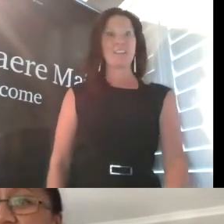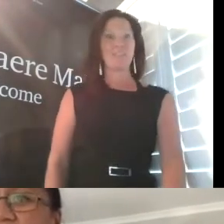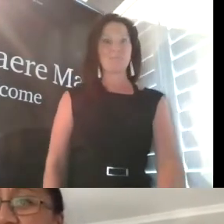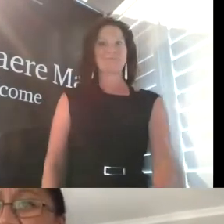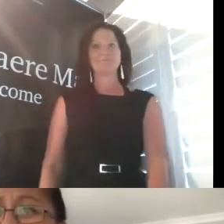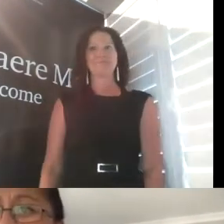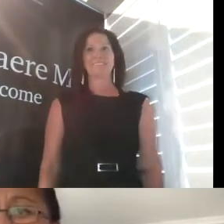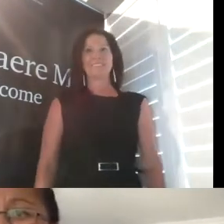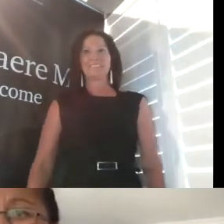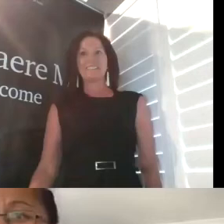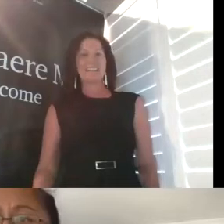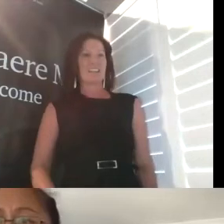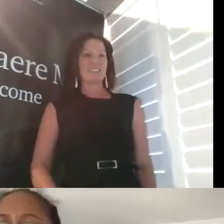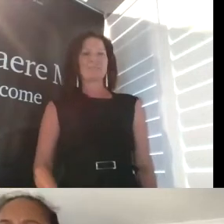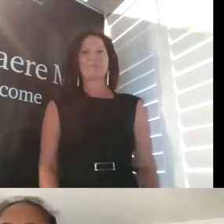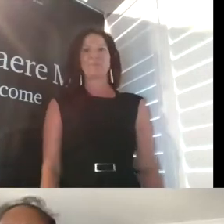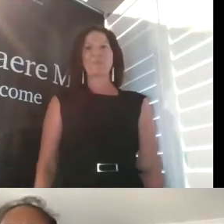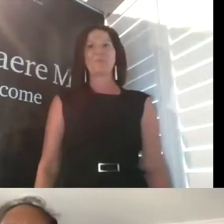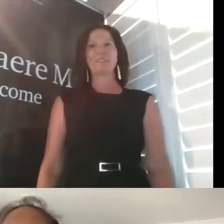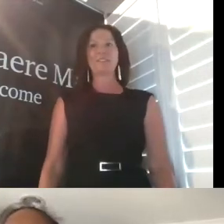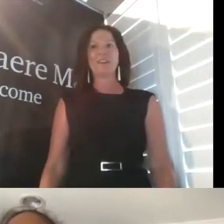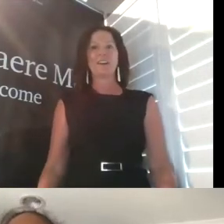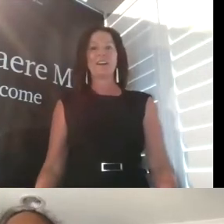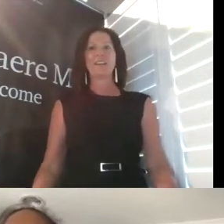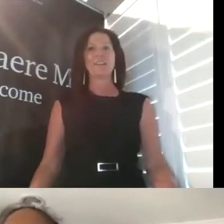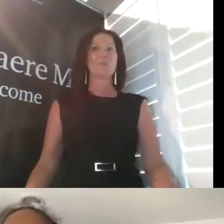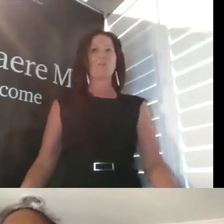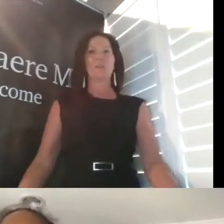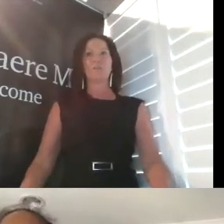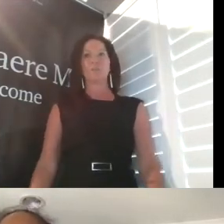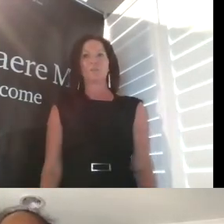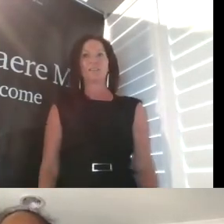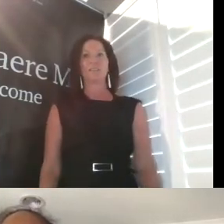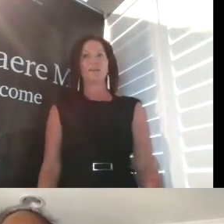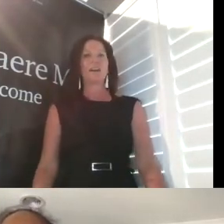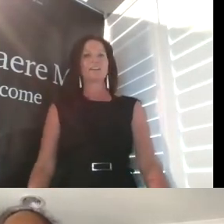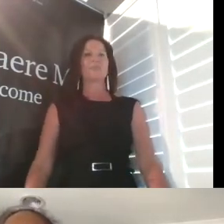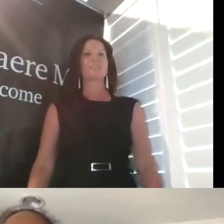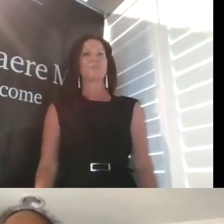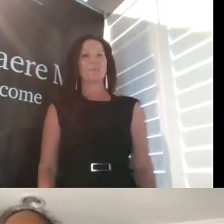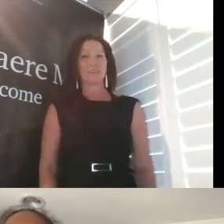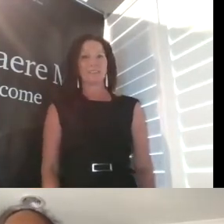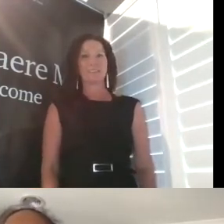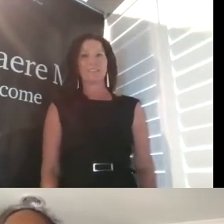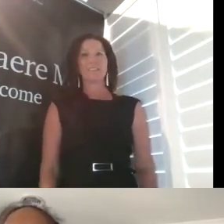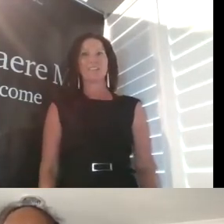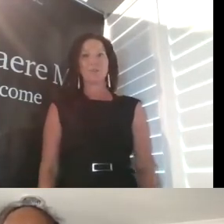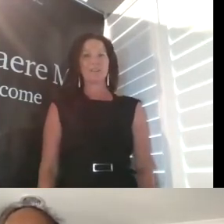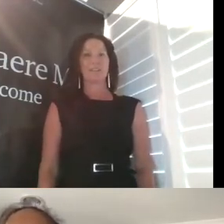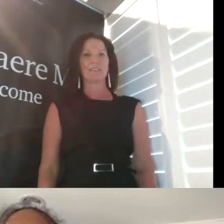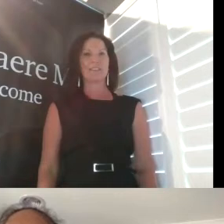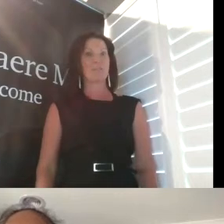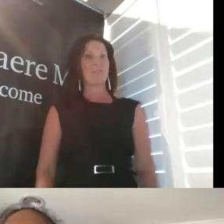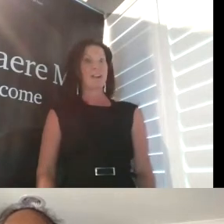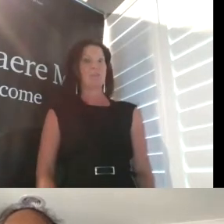te reo, te tere. Me te whakahaere ina kōrero, kia mārama te papa, kia